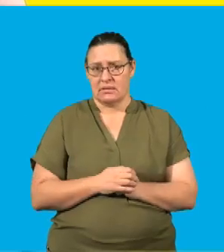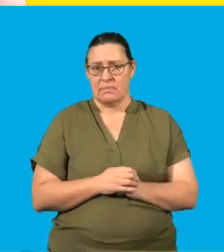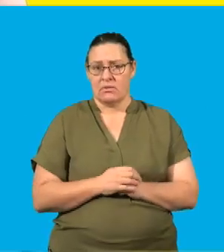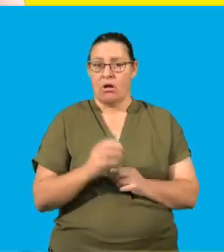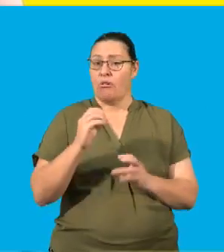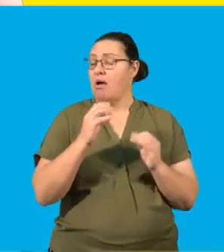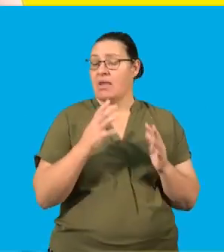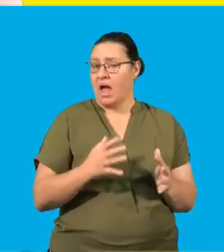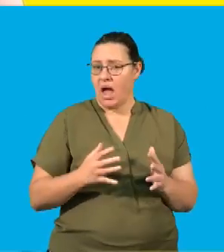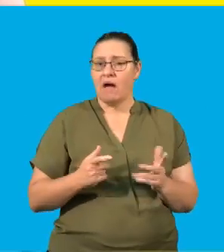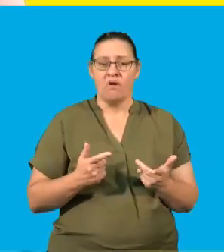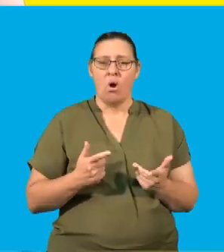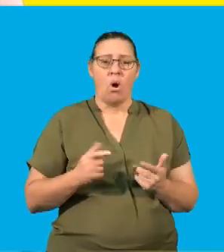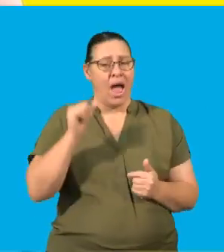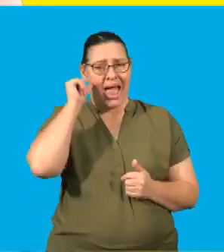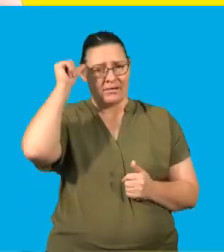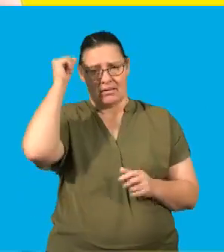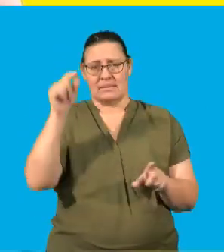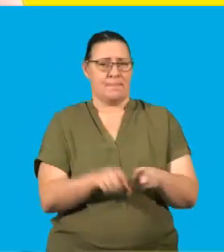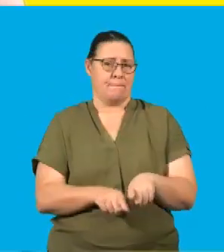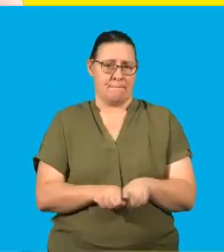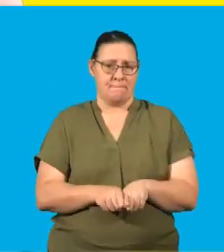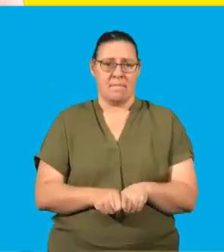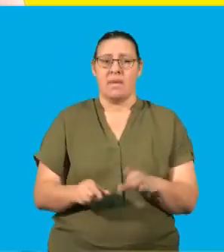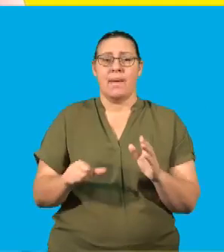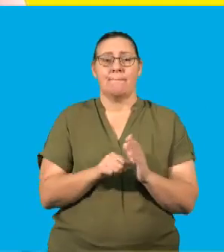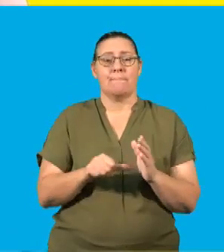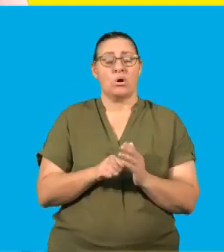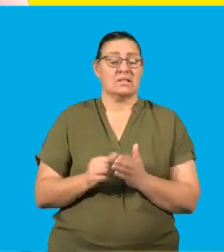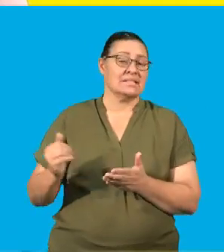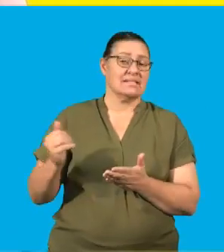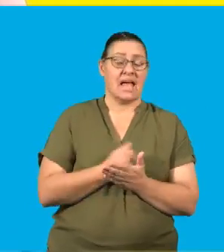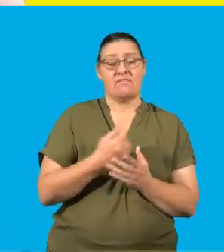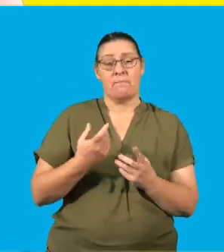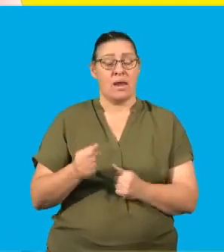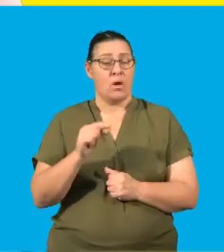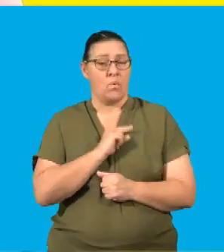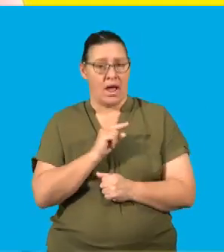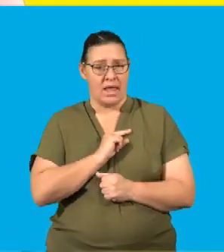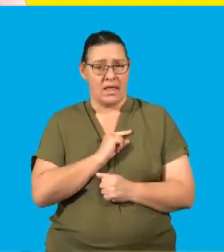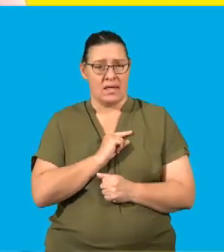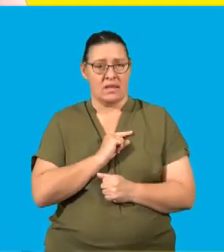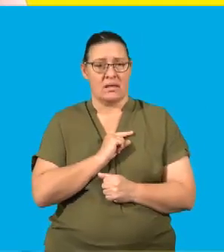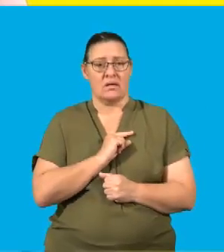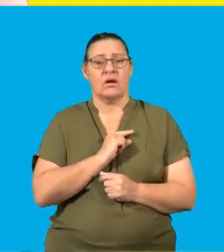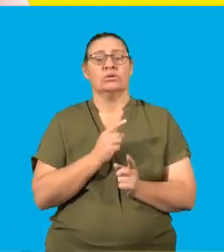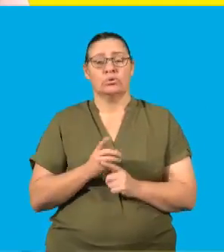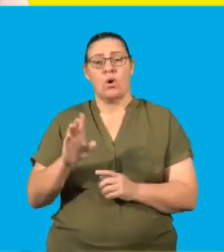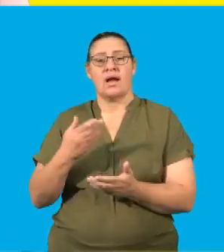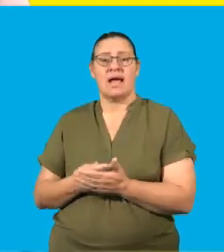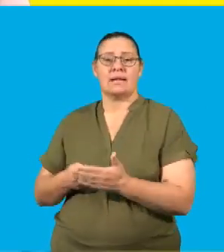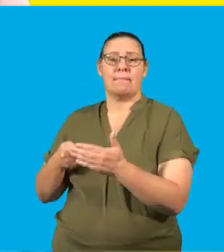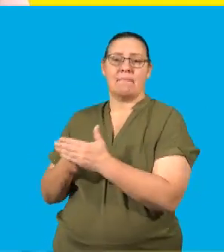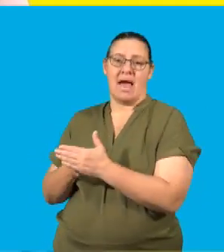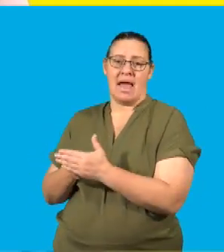only applicable to a learner, but also to grown-ups. The importance of saving up money, you save